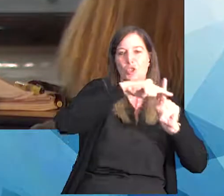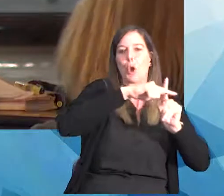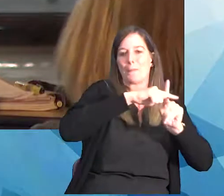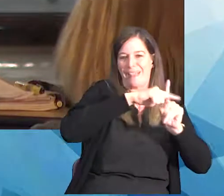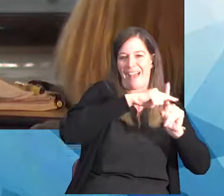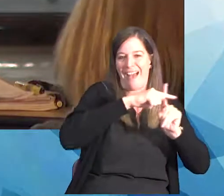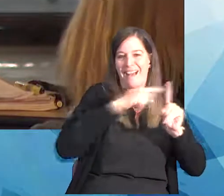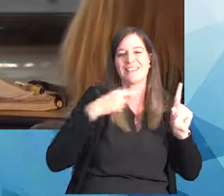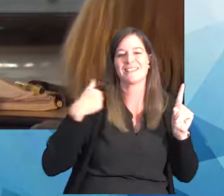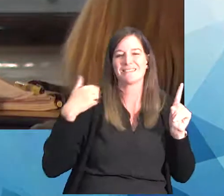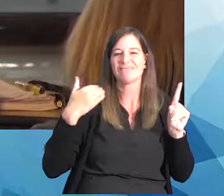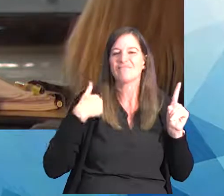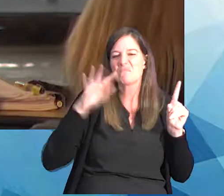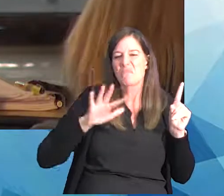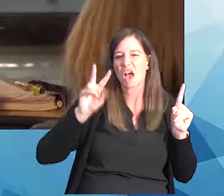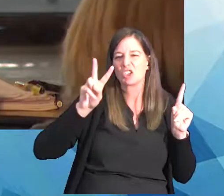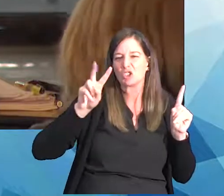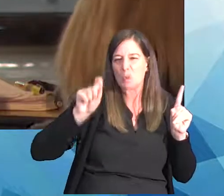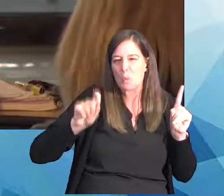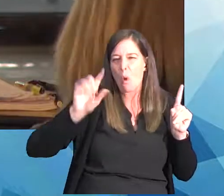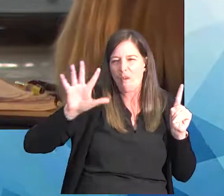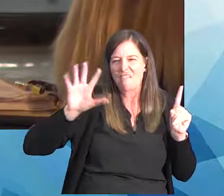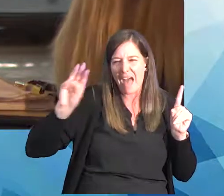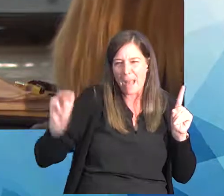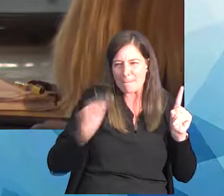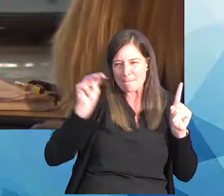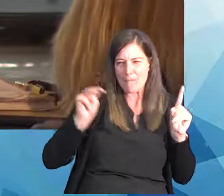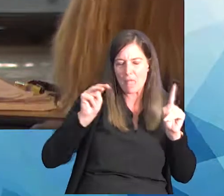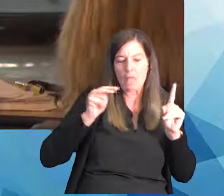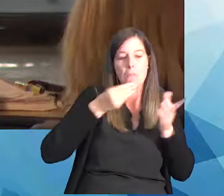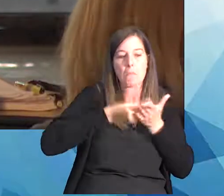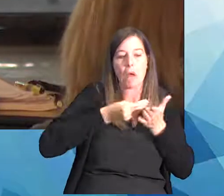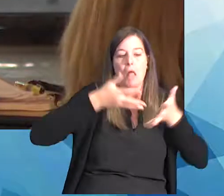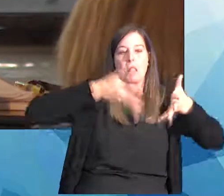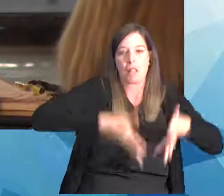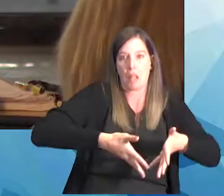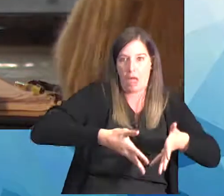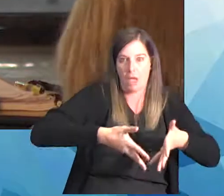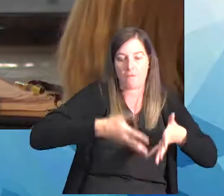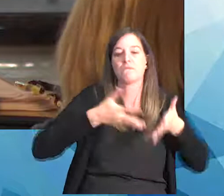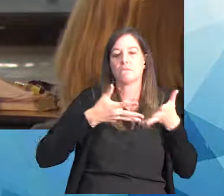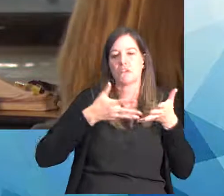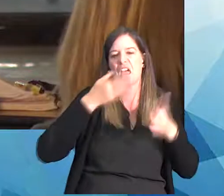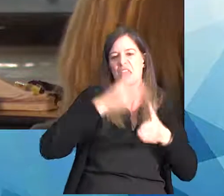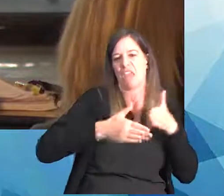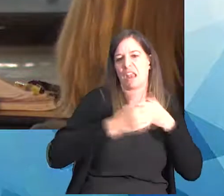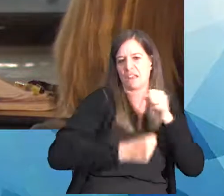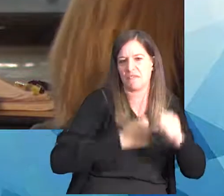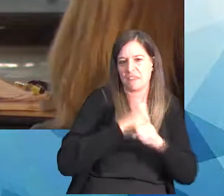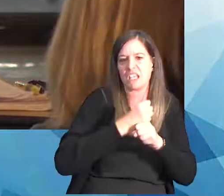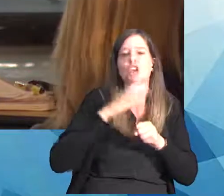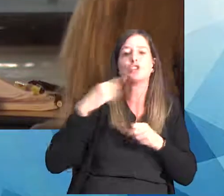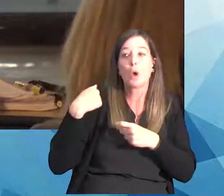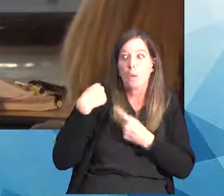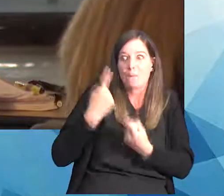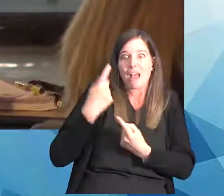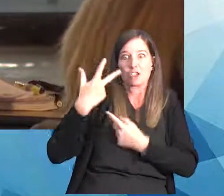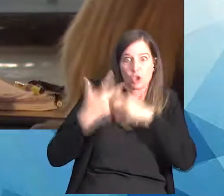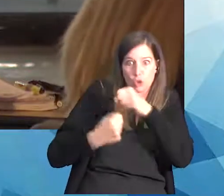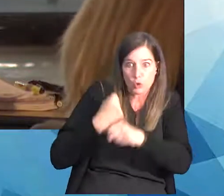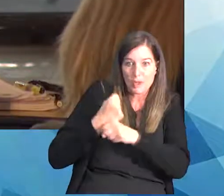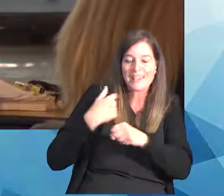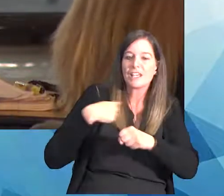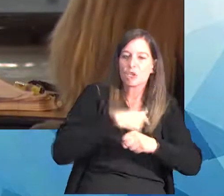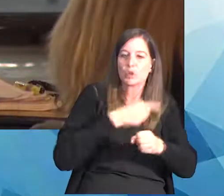year. So that has been consistent with the last 3 years where we have been ending the year with a surplus. Based on the review